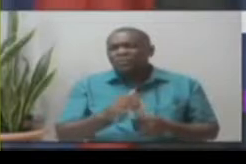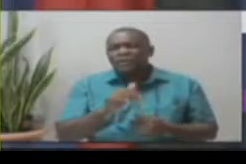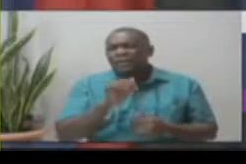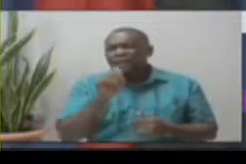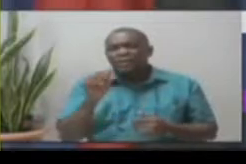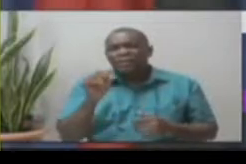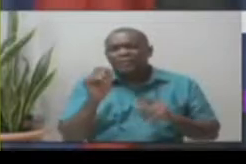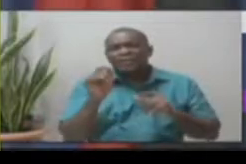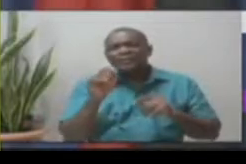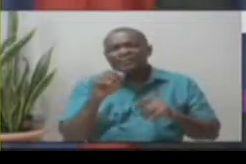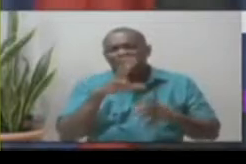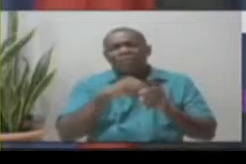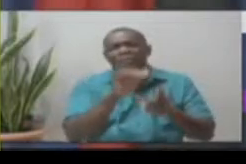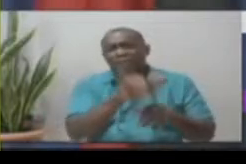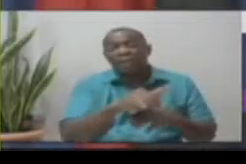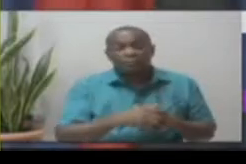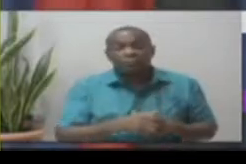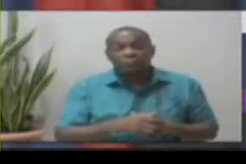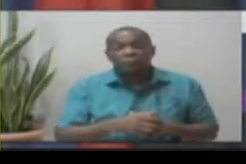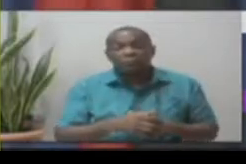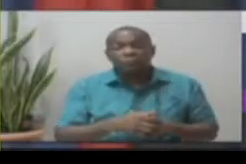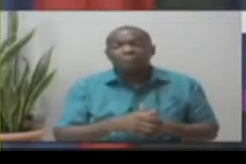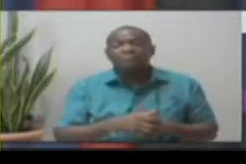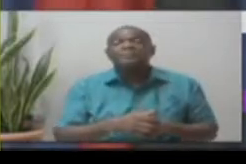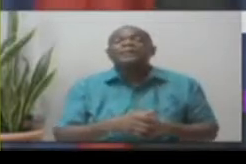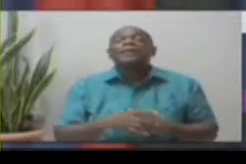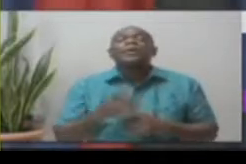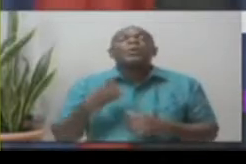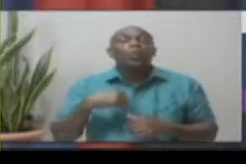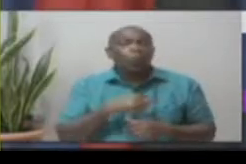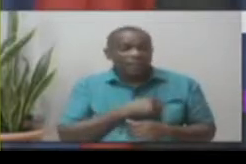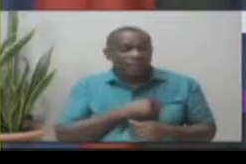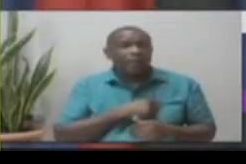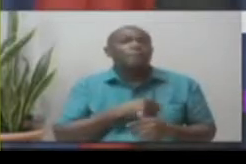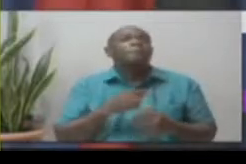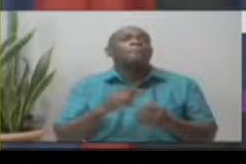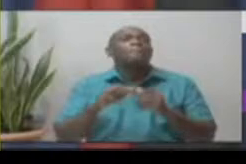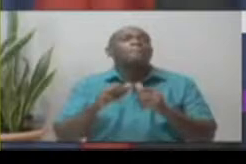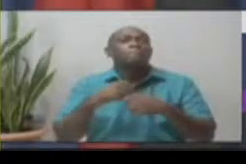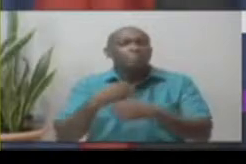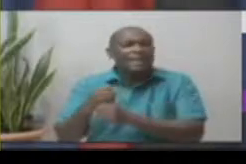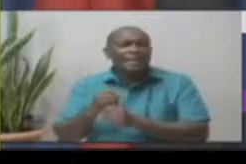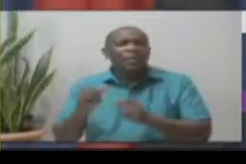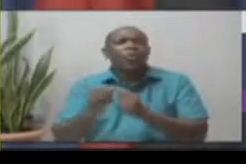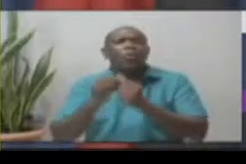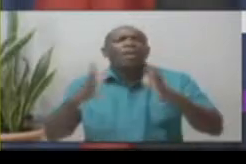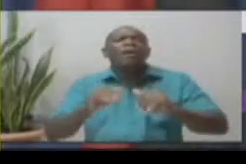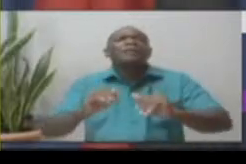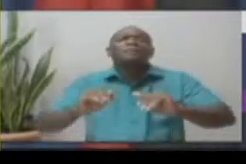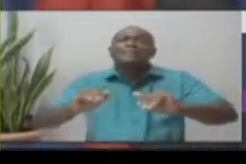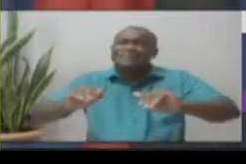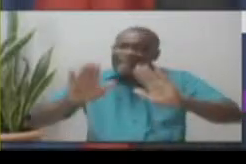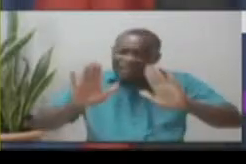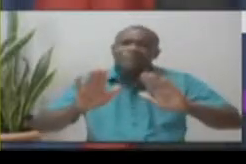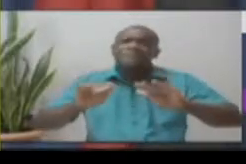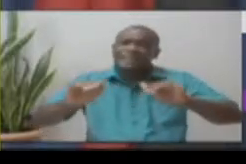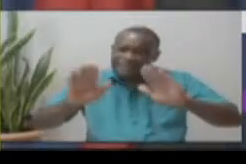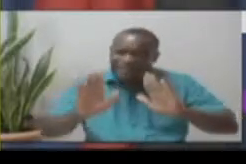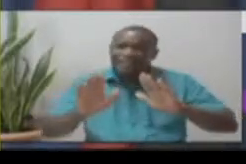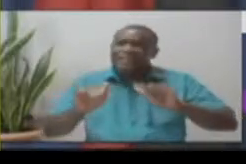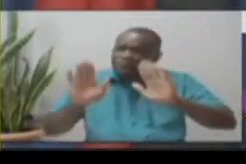we've paid a huge price to give everybody a chance to be here when it's all over.